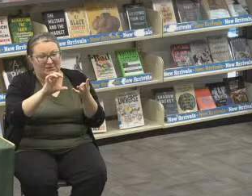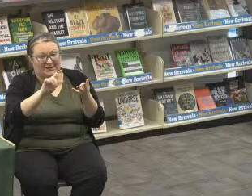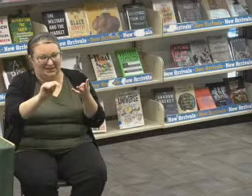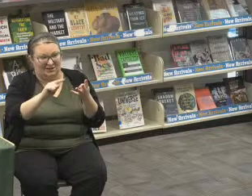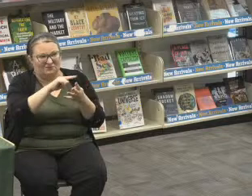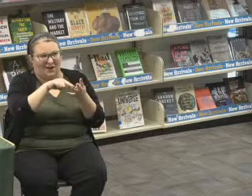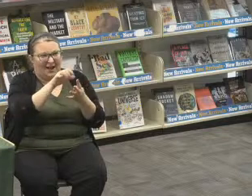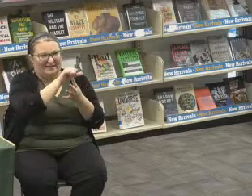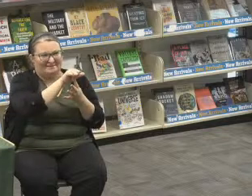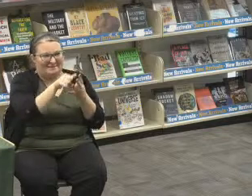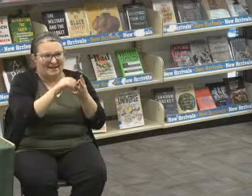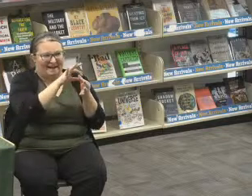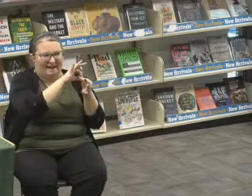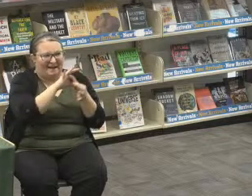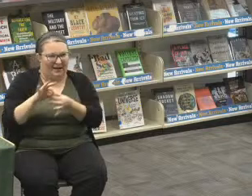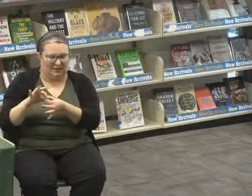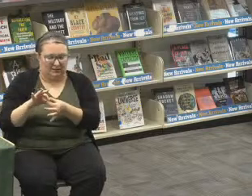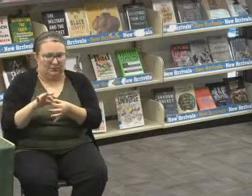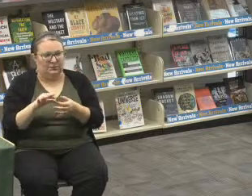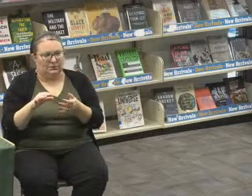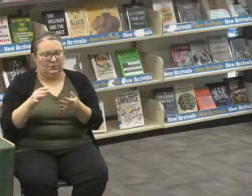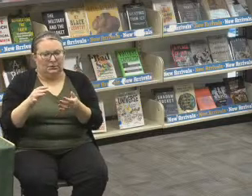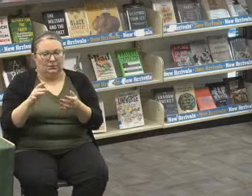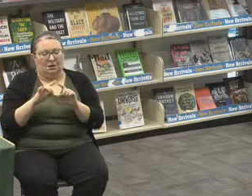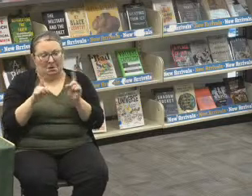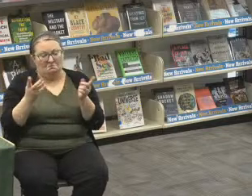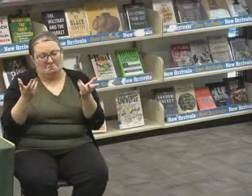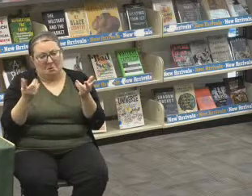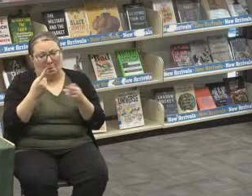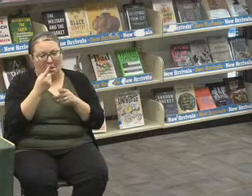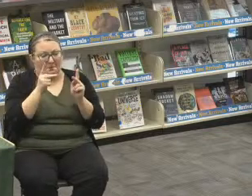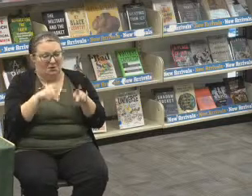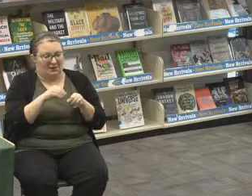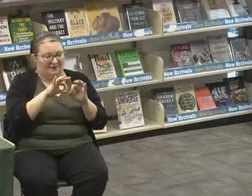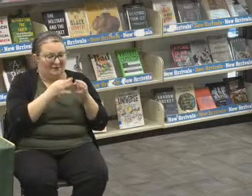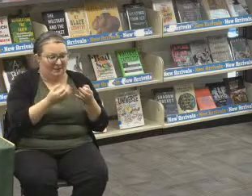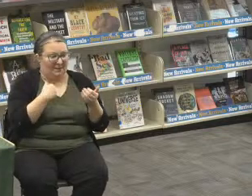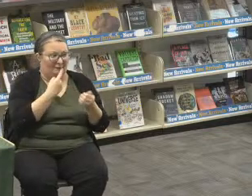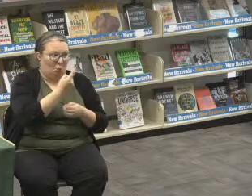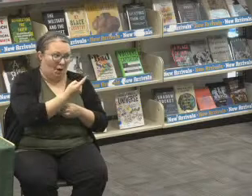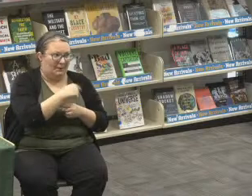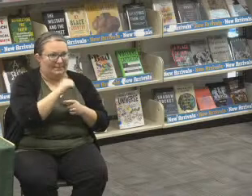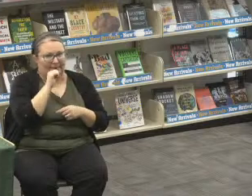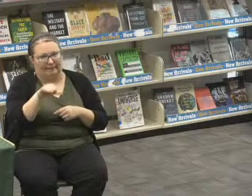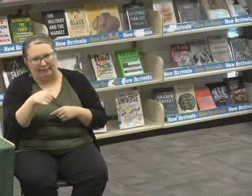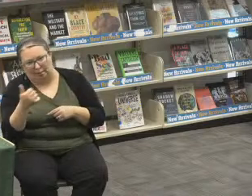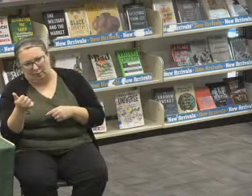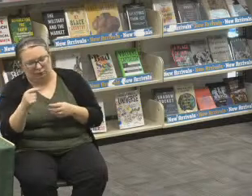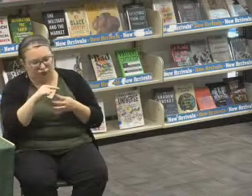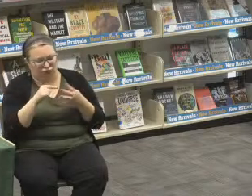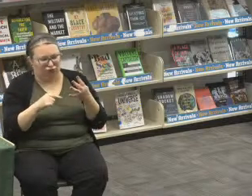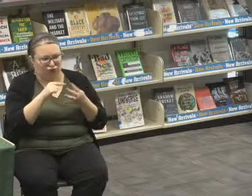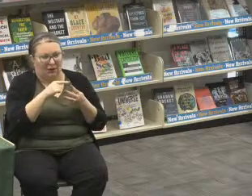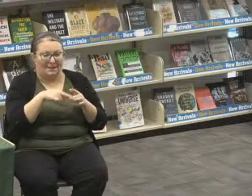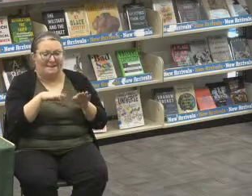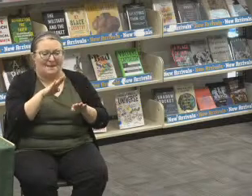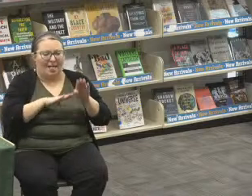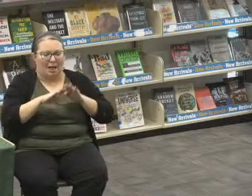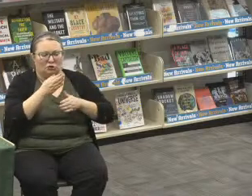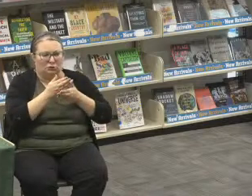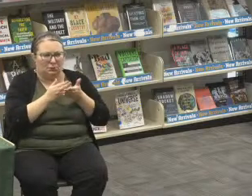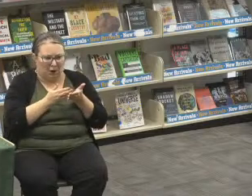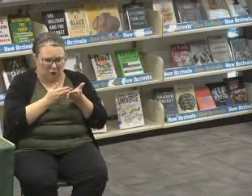connected. There's, but one person in the family might have one, but not another, right? There's a